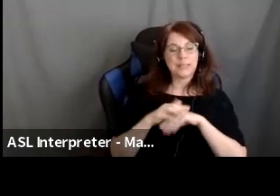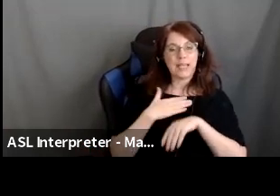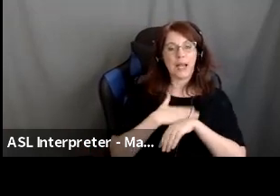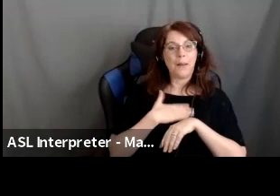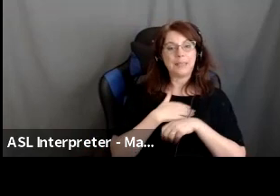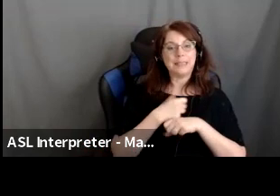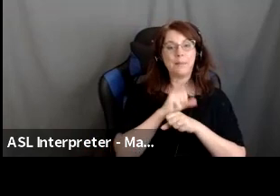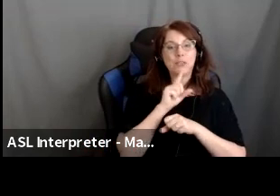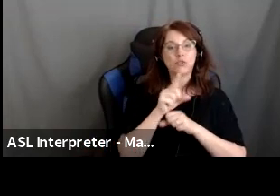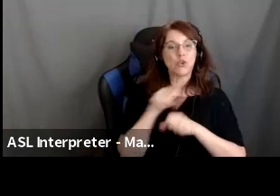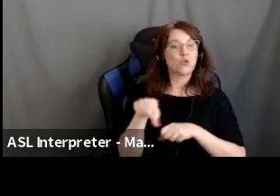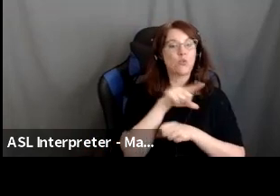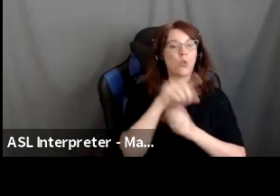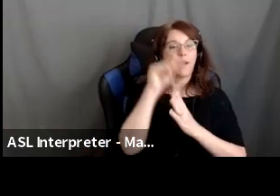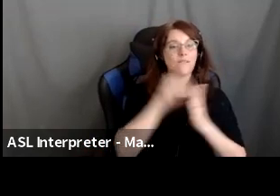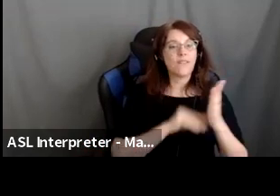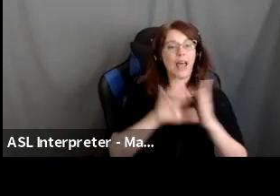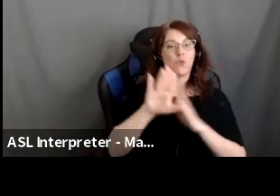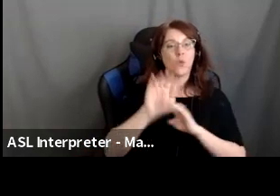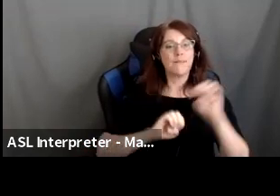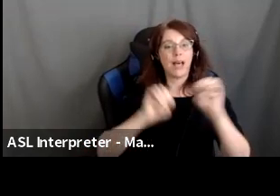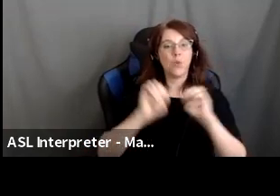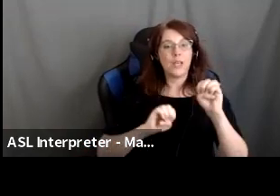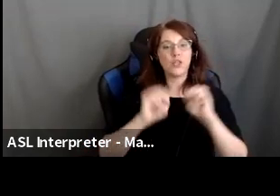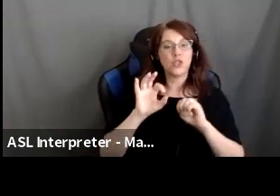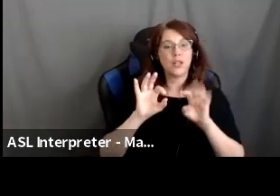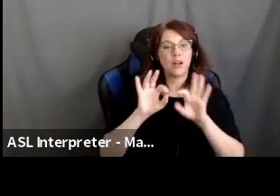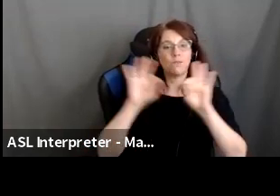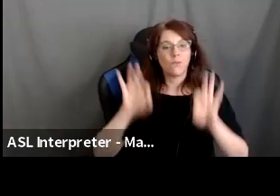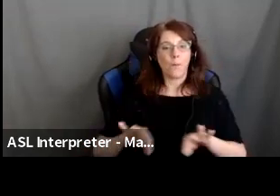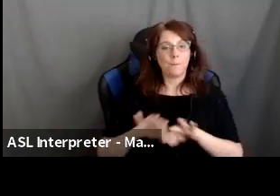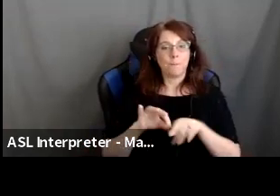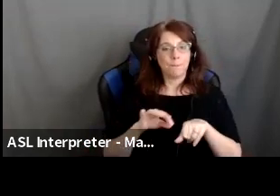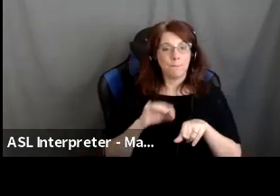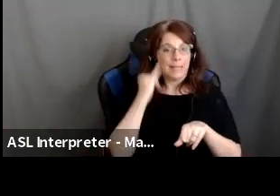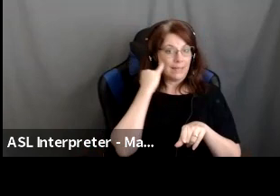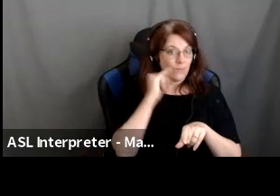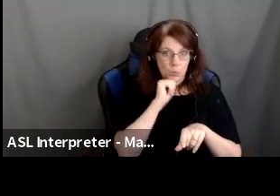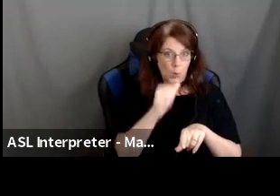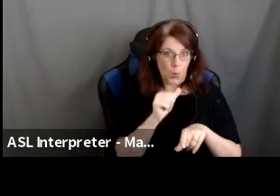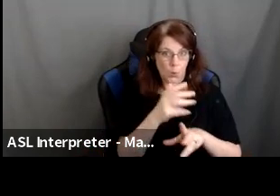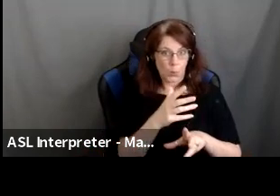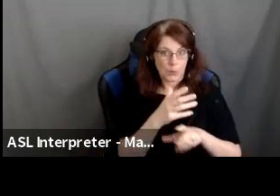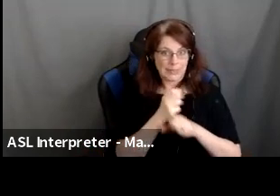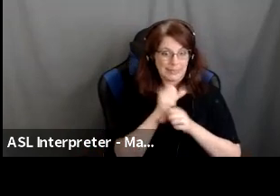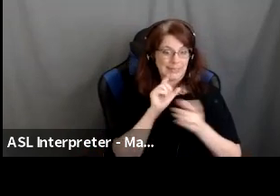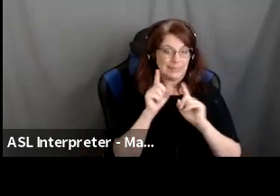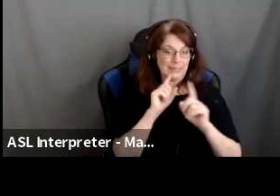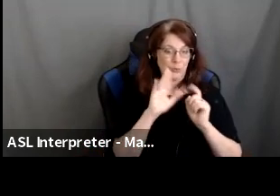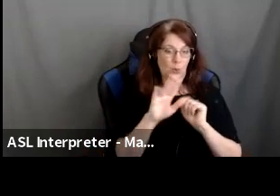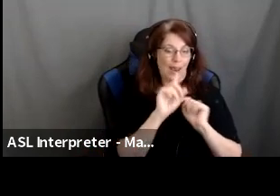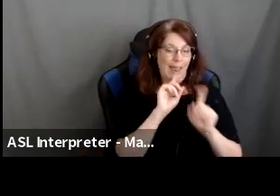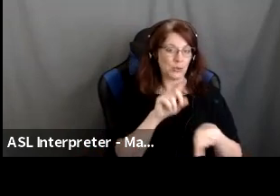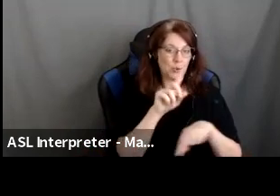make sure to fill out the evaluation form. If we don't get to your question,